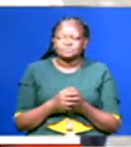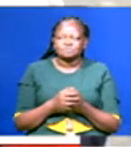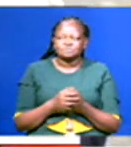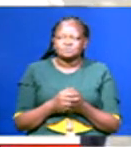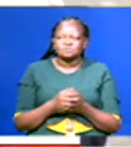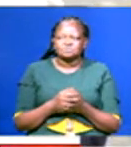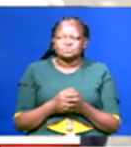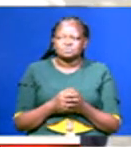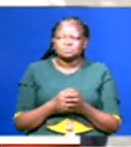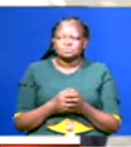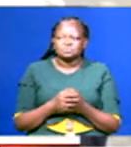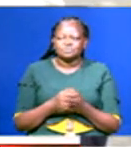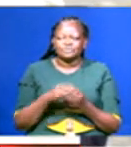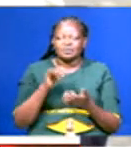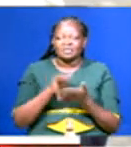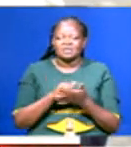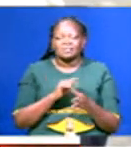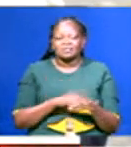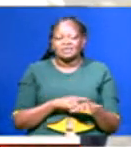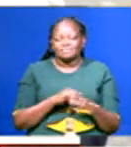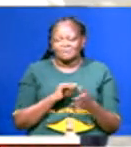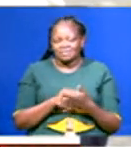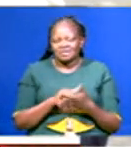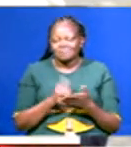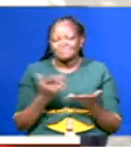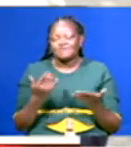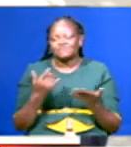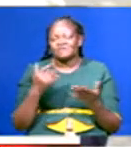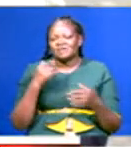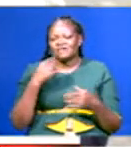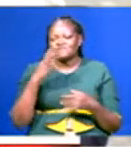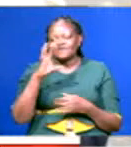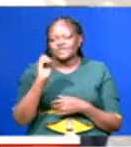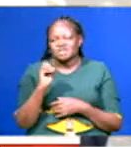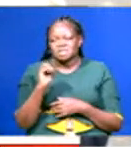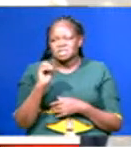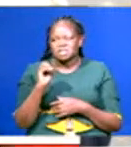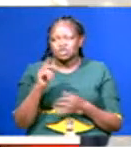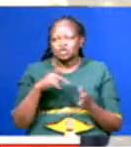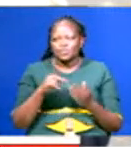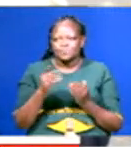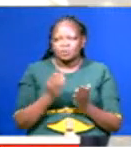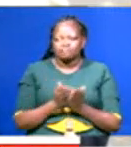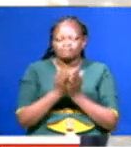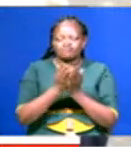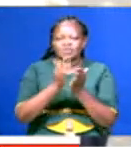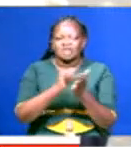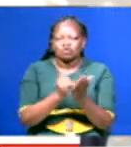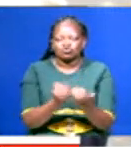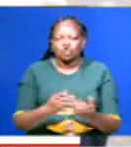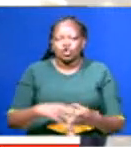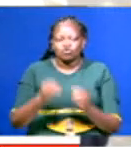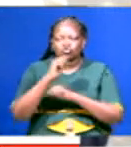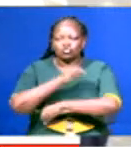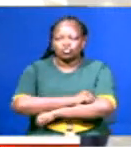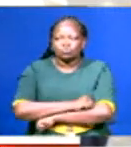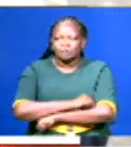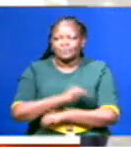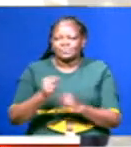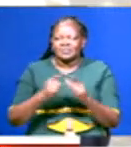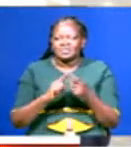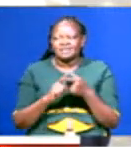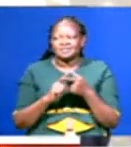Hasa ile siku mtu aona hiyo shilingi 50 ya kulipa hiyo boat ndio mtoto yako apate kwenda shule. Mtoto yako